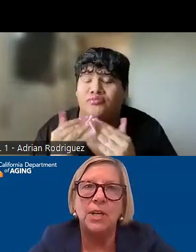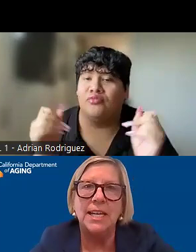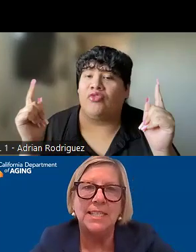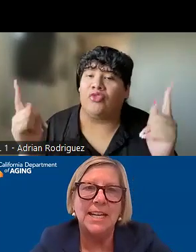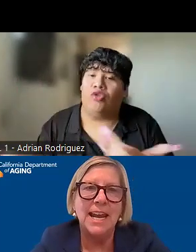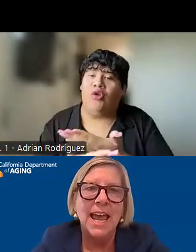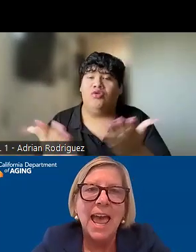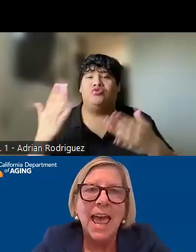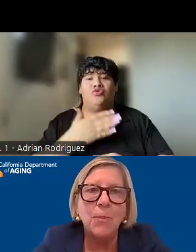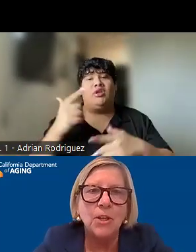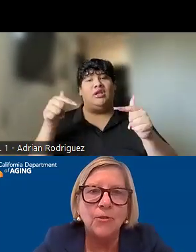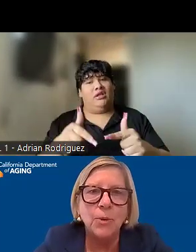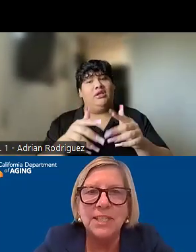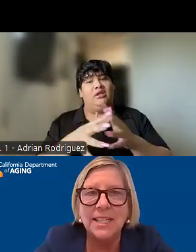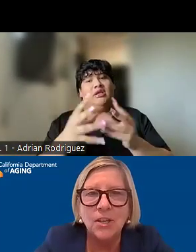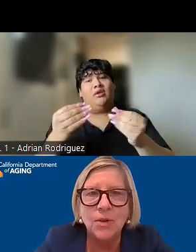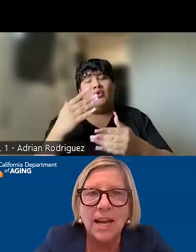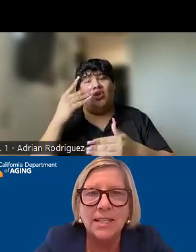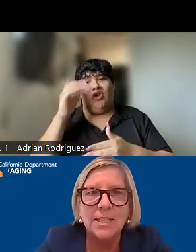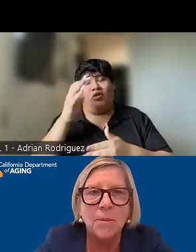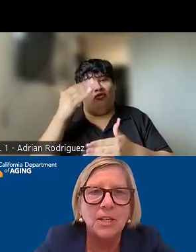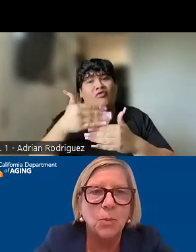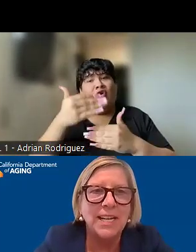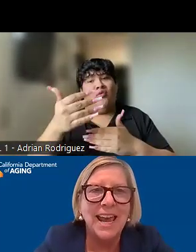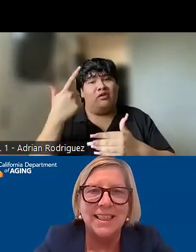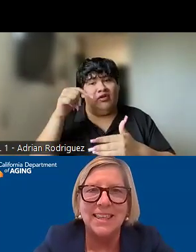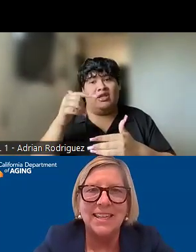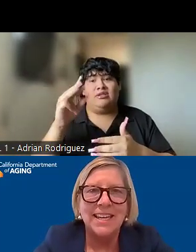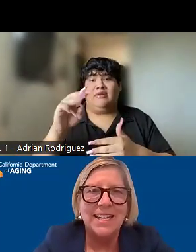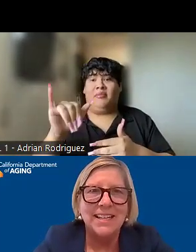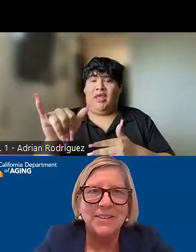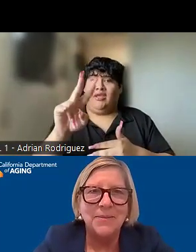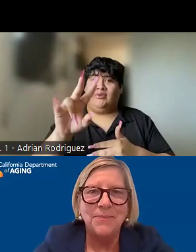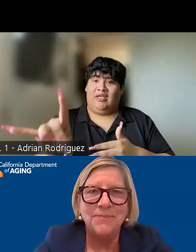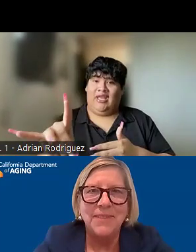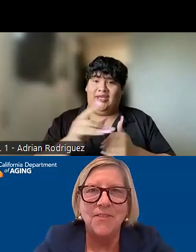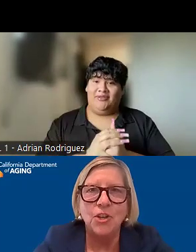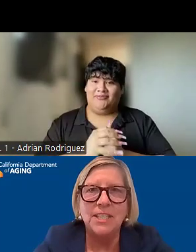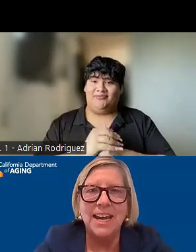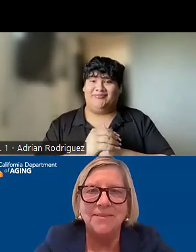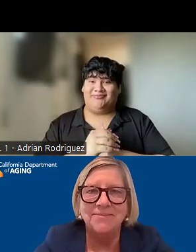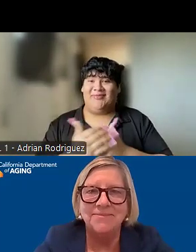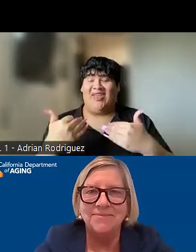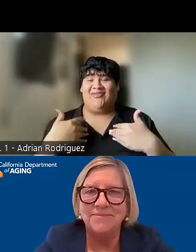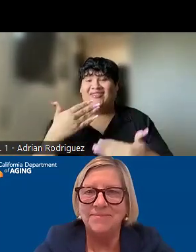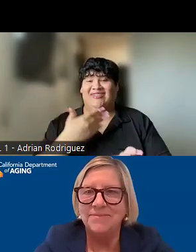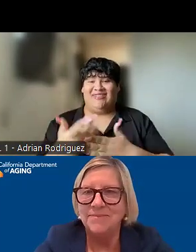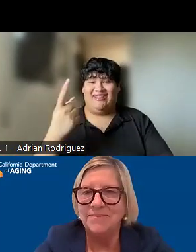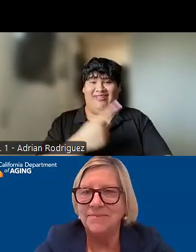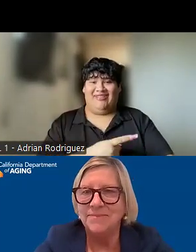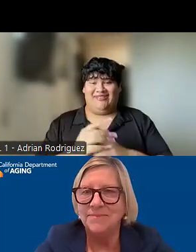much for joining us today, and we look forward to seeing you next on May 28th. Have a good day.